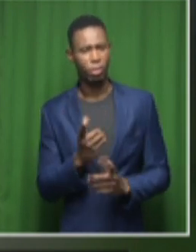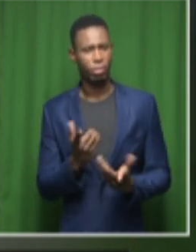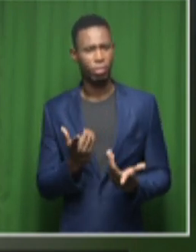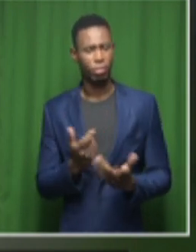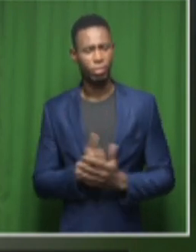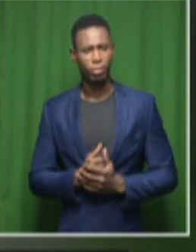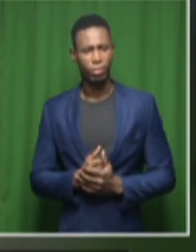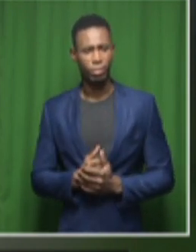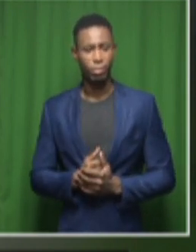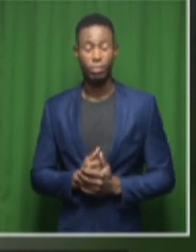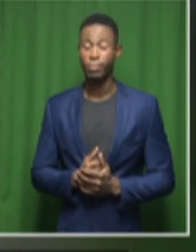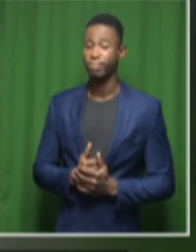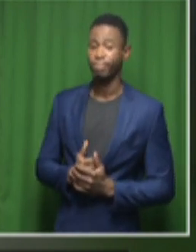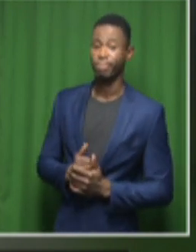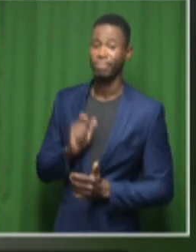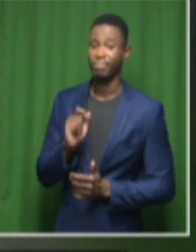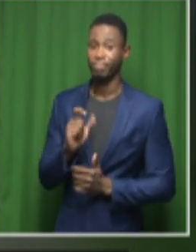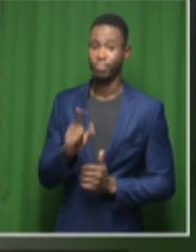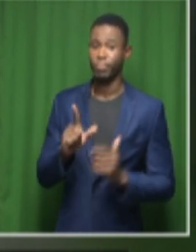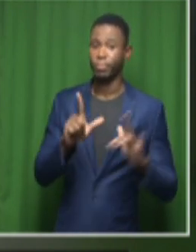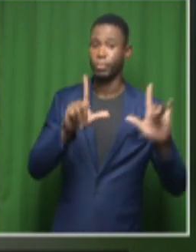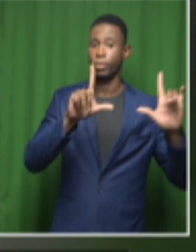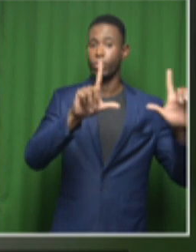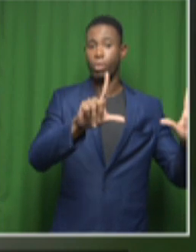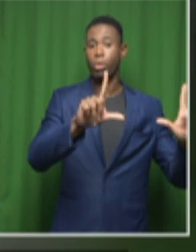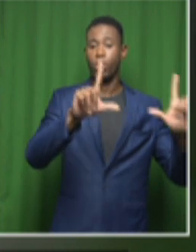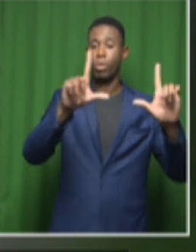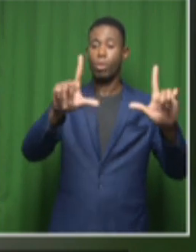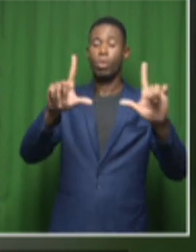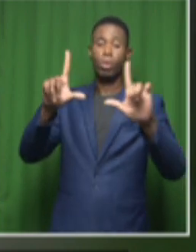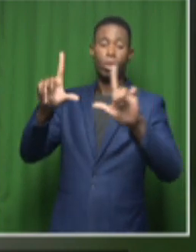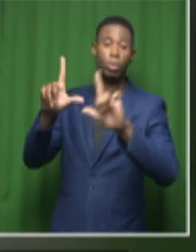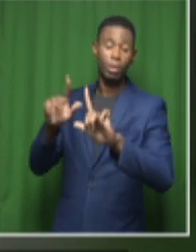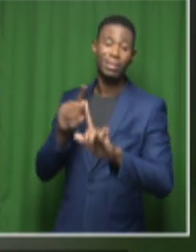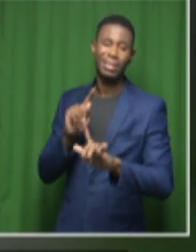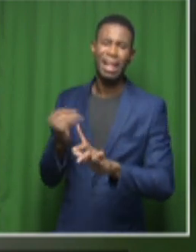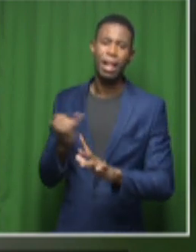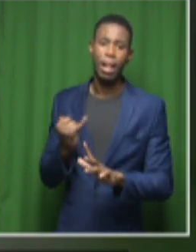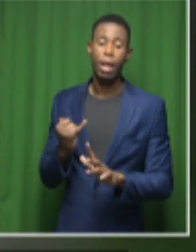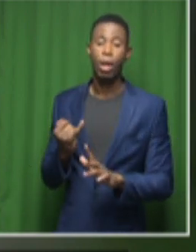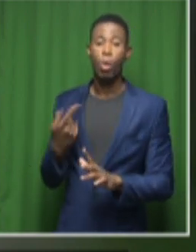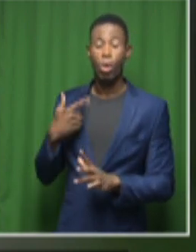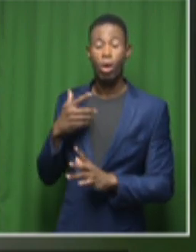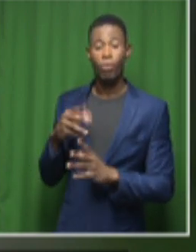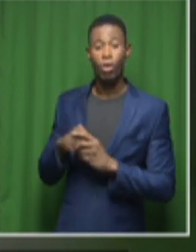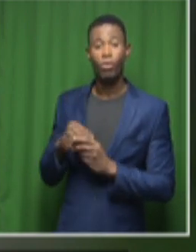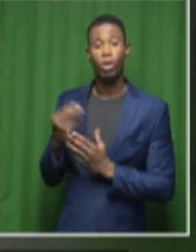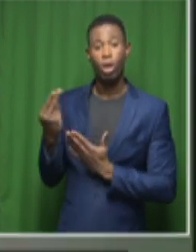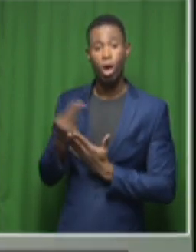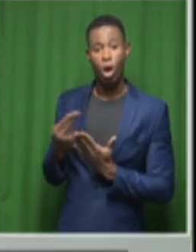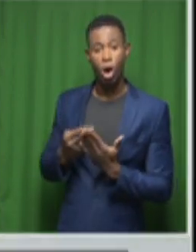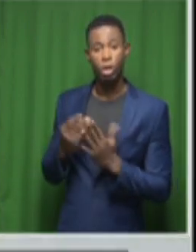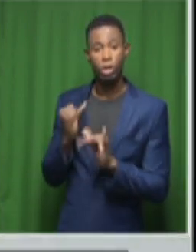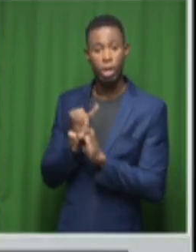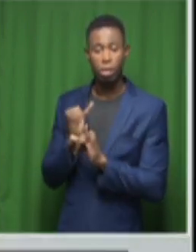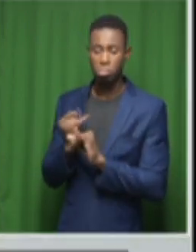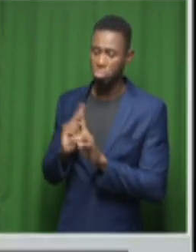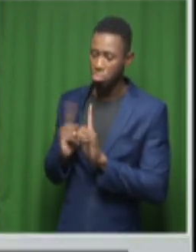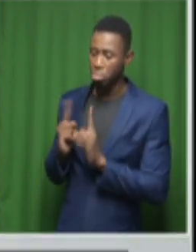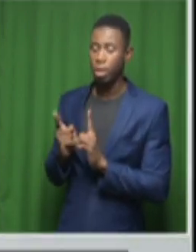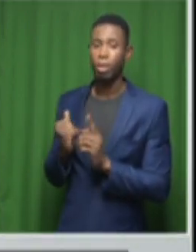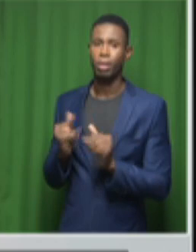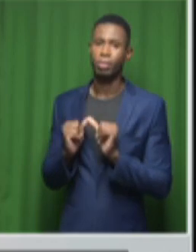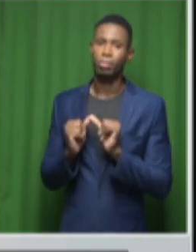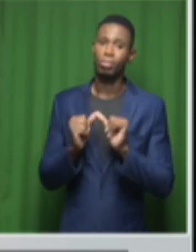Yes, so this exhibition is actually a continuation of a conversation we've been having within the Art Bank through our curatorial themes. It